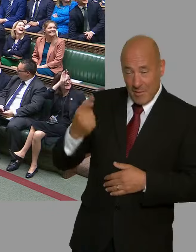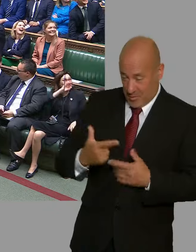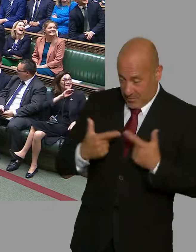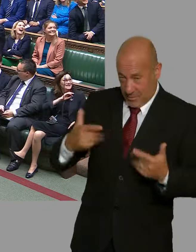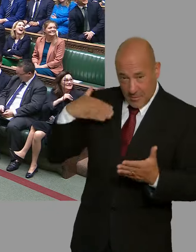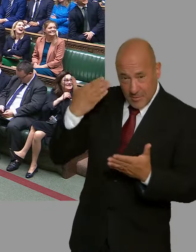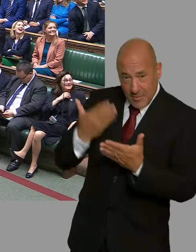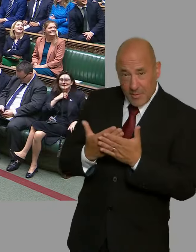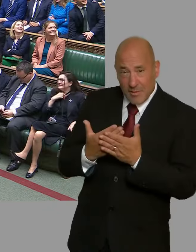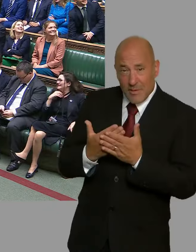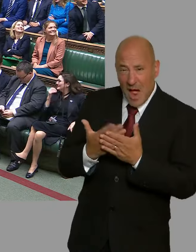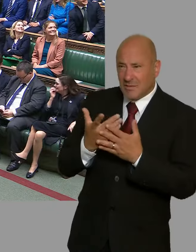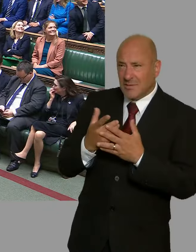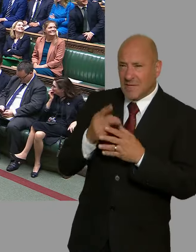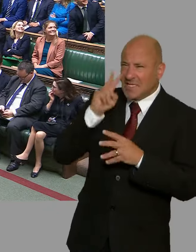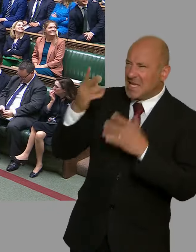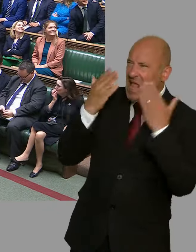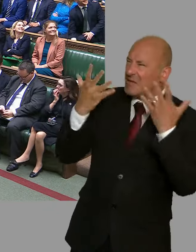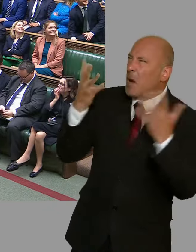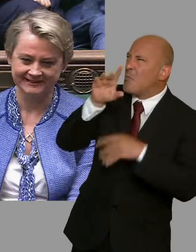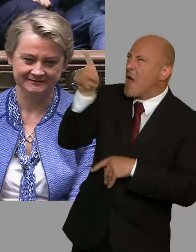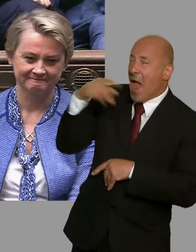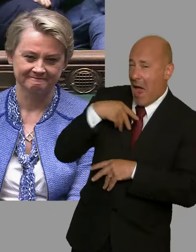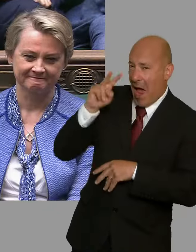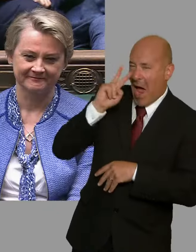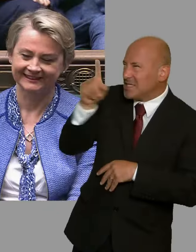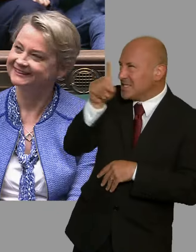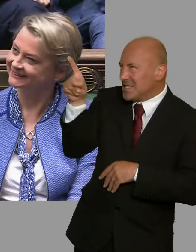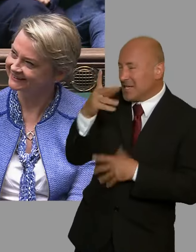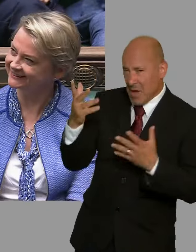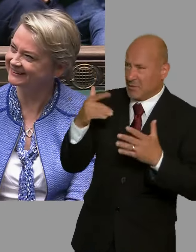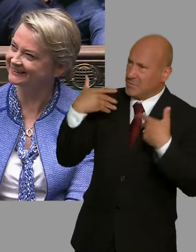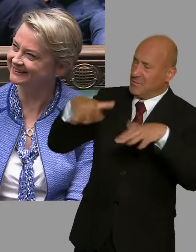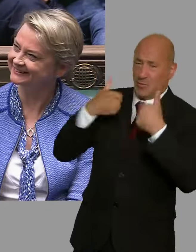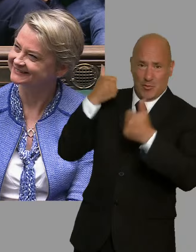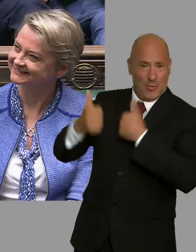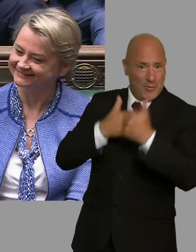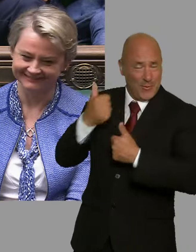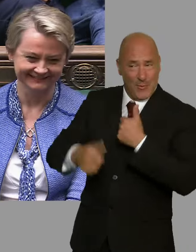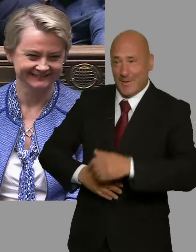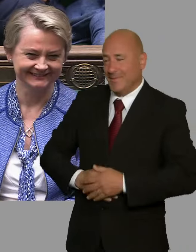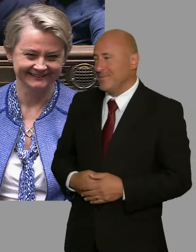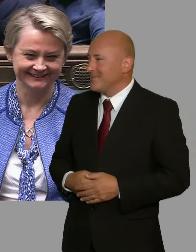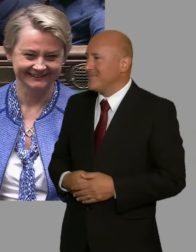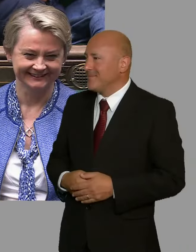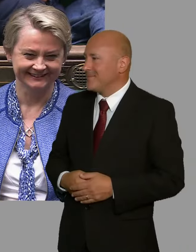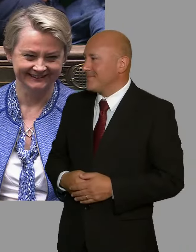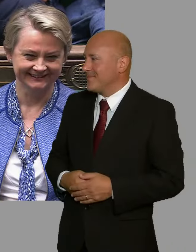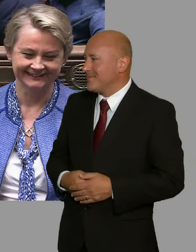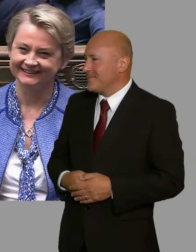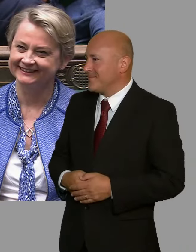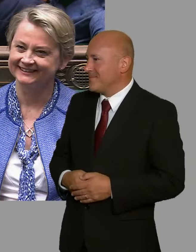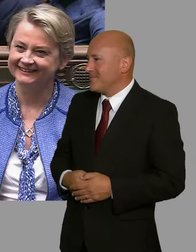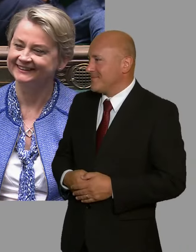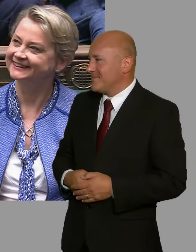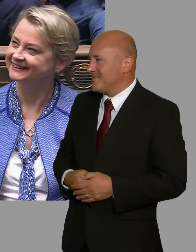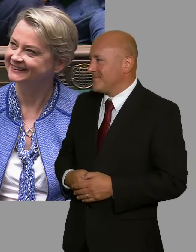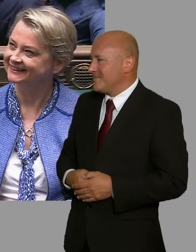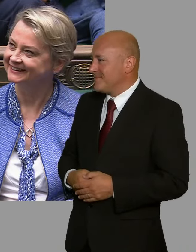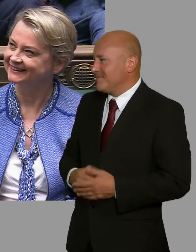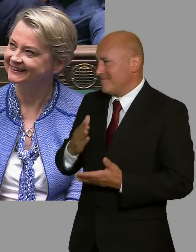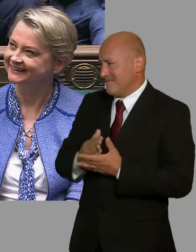Many of us struggle for a whole lifetime to make an impact on government policy. Teddy is already, age 6, having an impact, and I'll make sure that he gets to